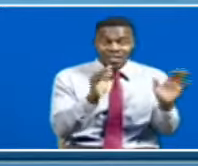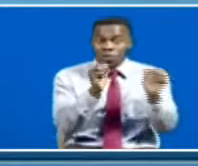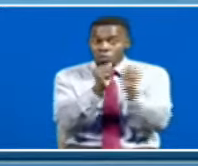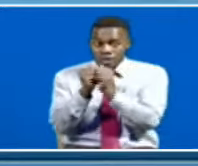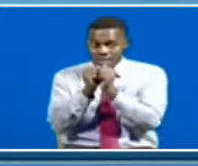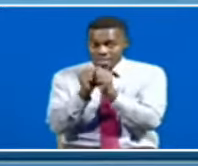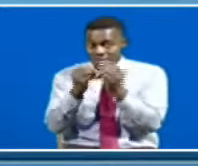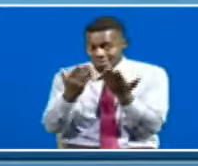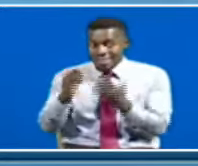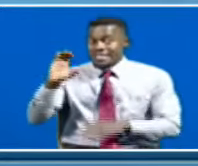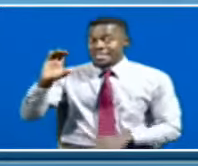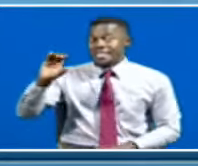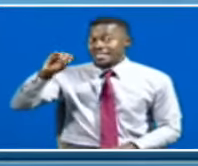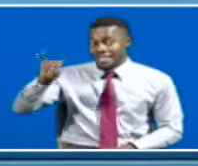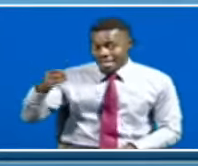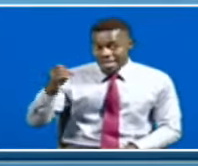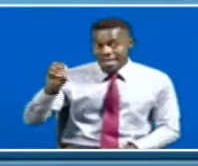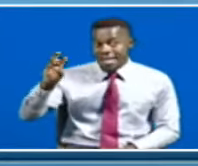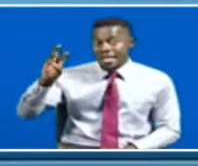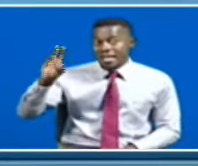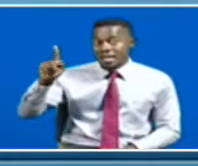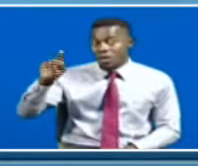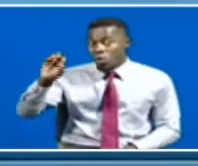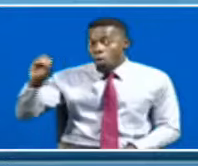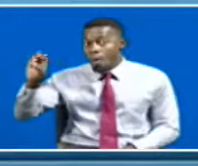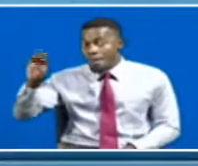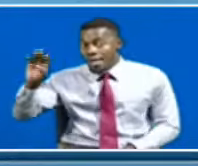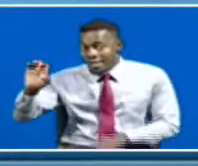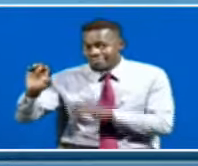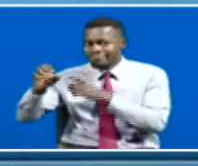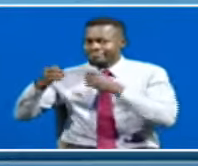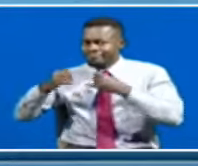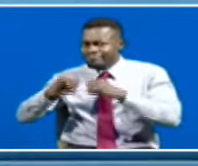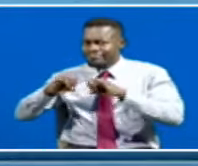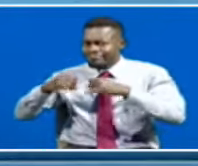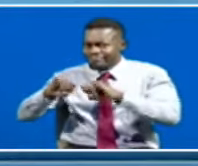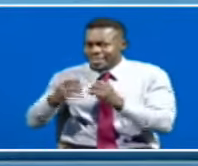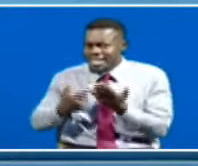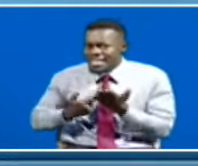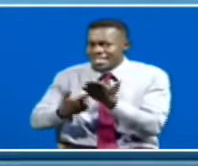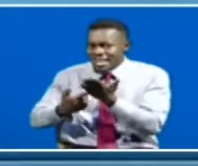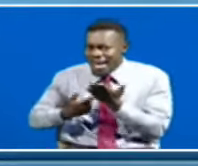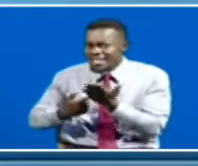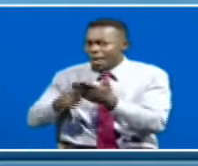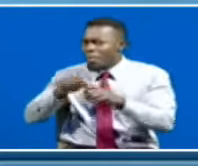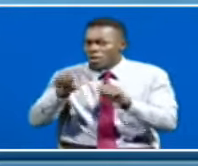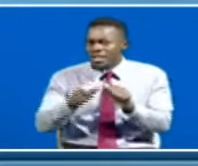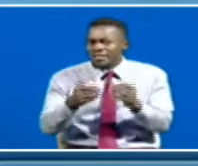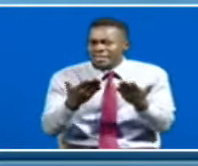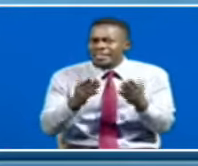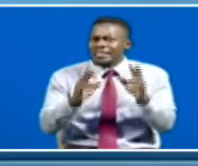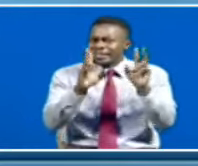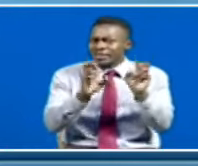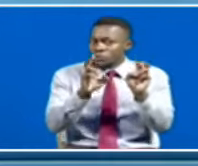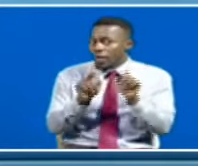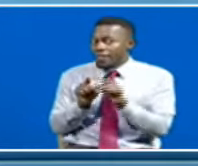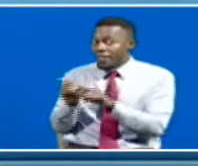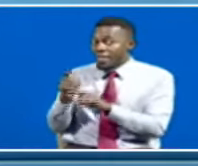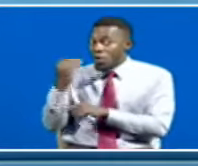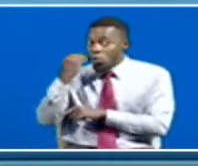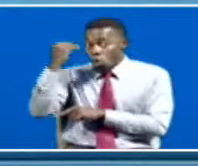Justice Martha Koome to address some of the allegations that the judiciary was deliberately sabotaging his development